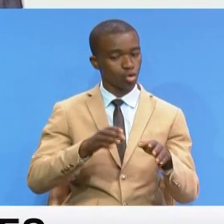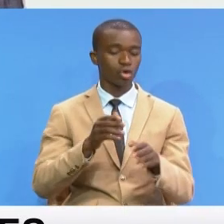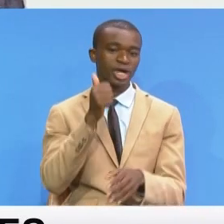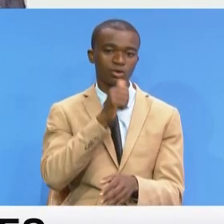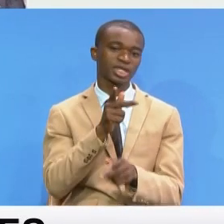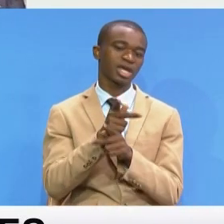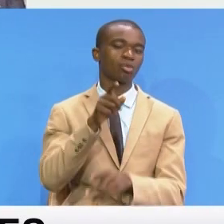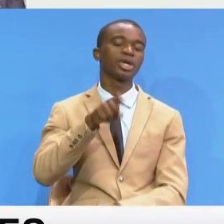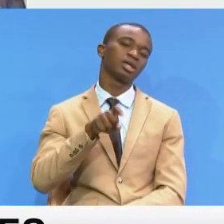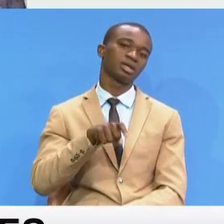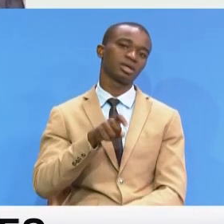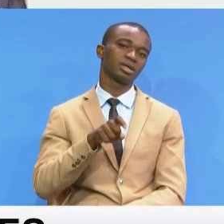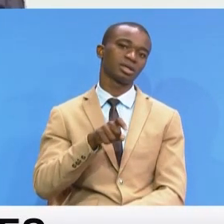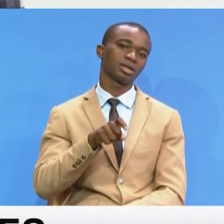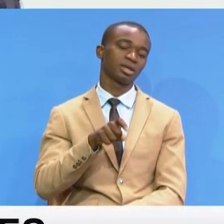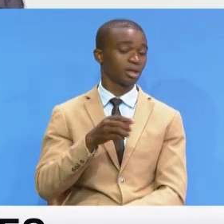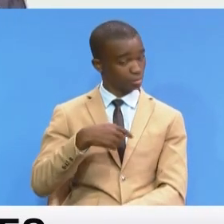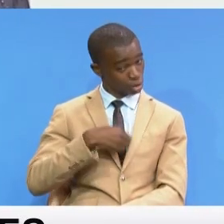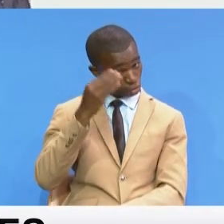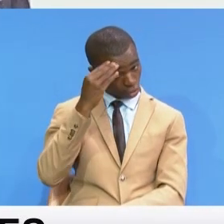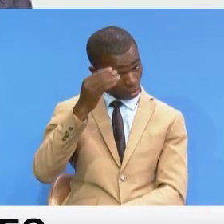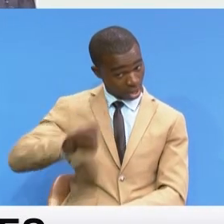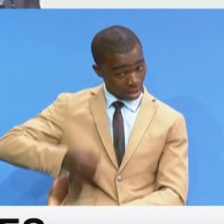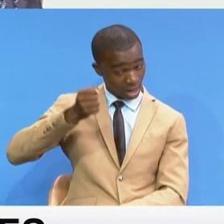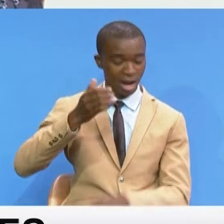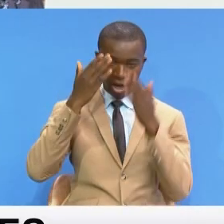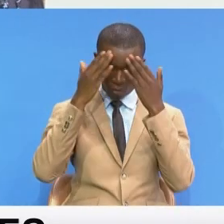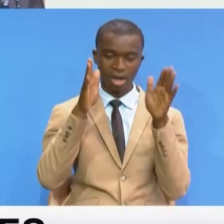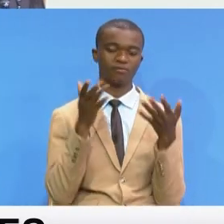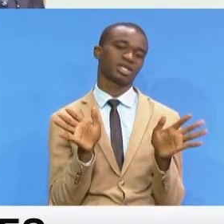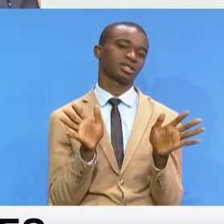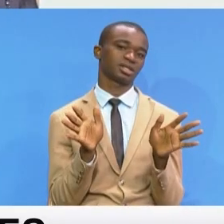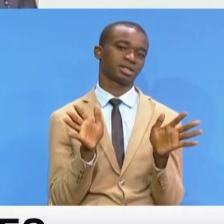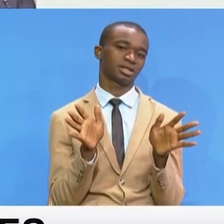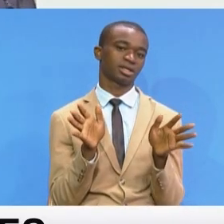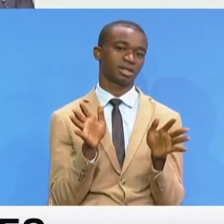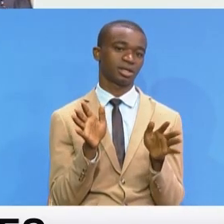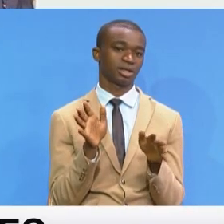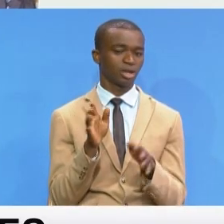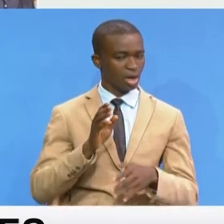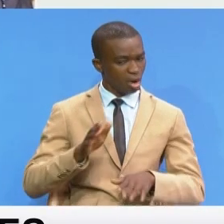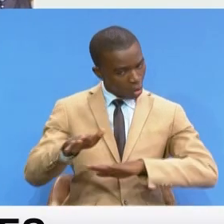that the Royal Highnesses are very much aware about this. We have over